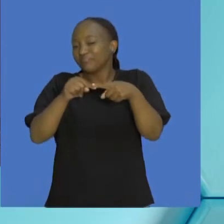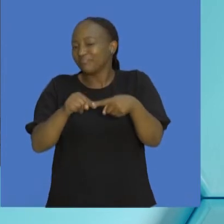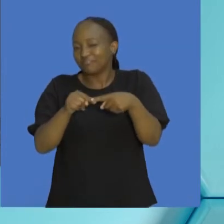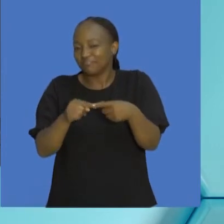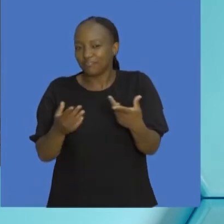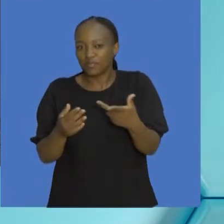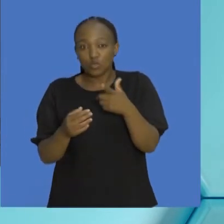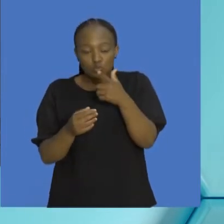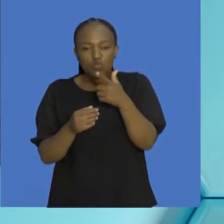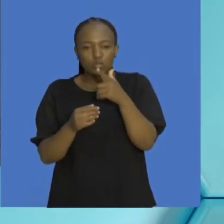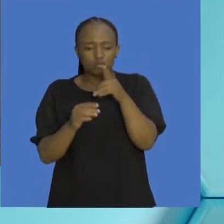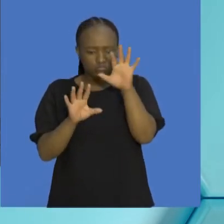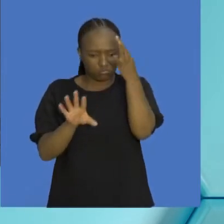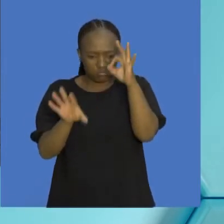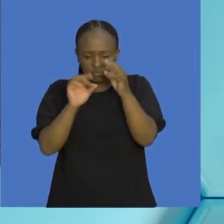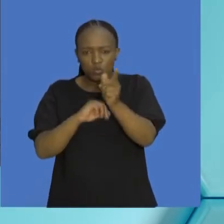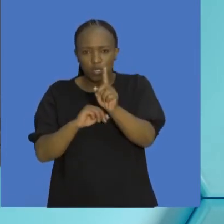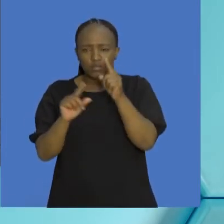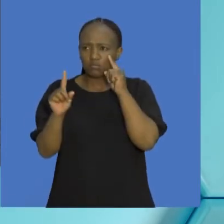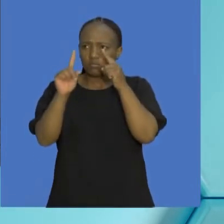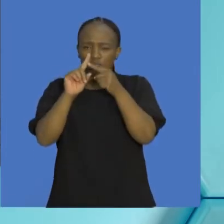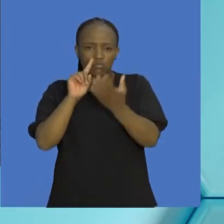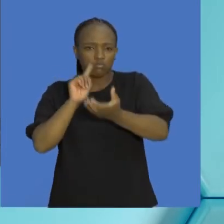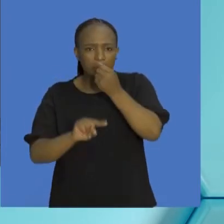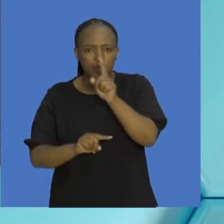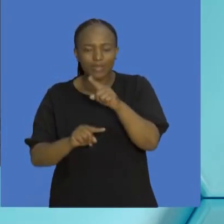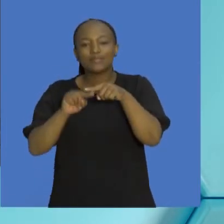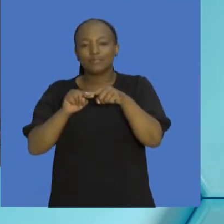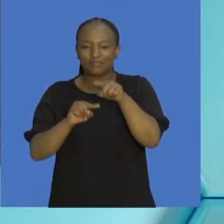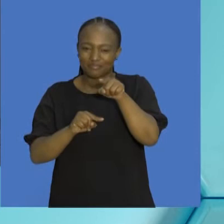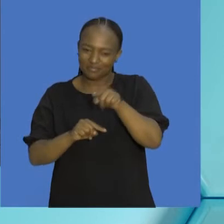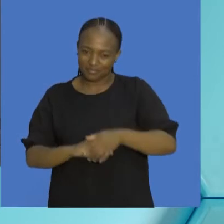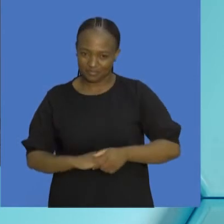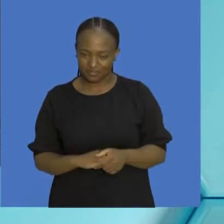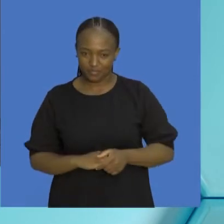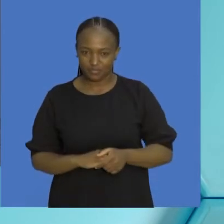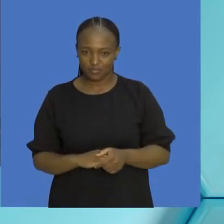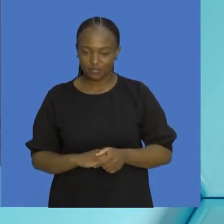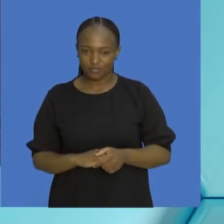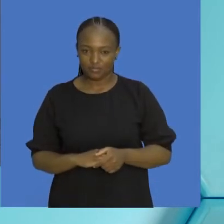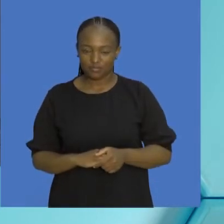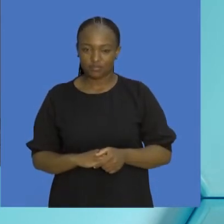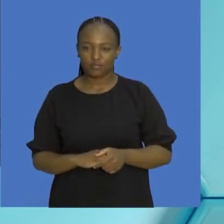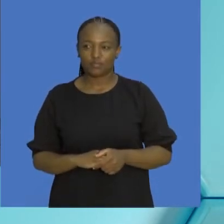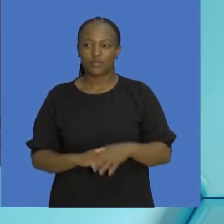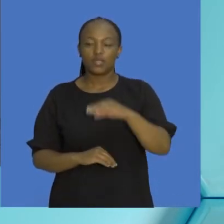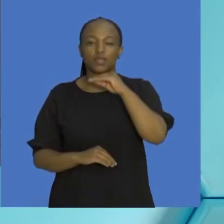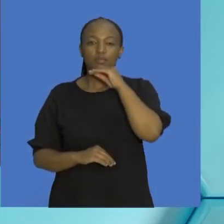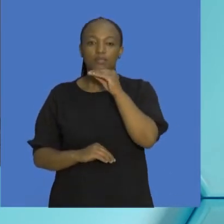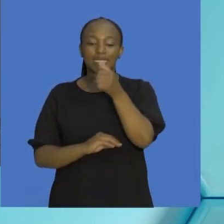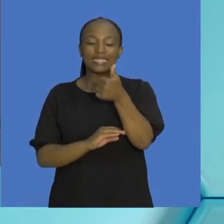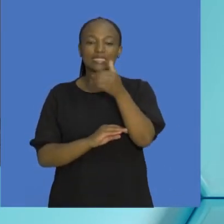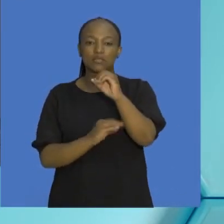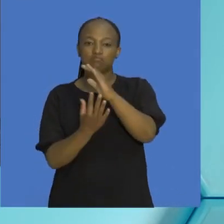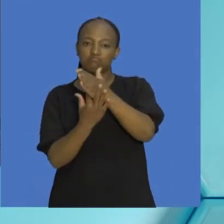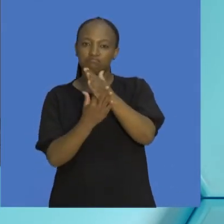Depends on what you want to achieve. What are you looking data? Okay. But I think a median in terms of marks of 60,